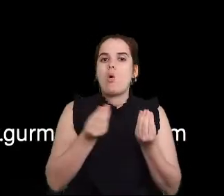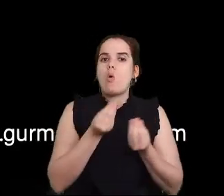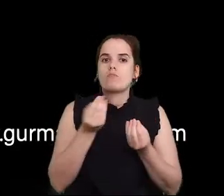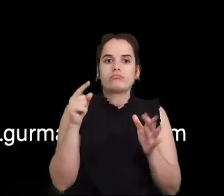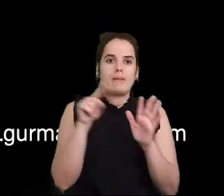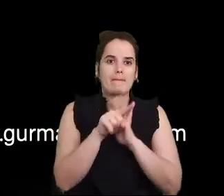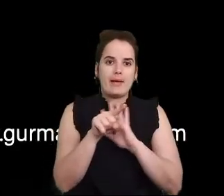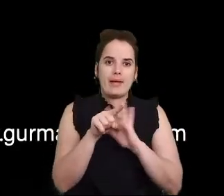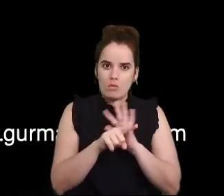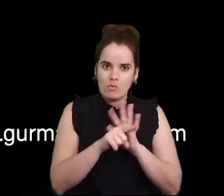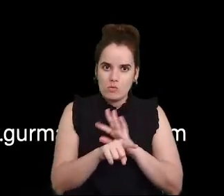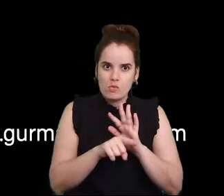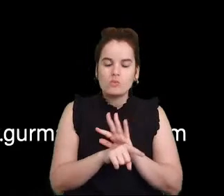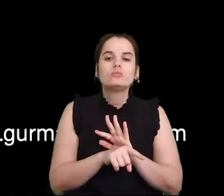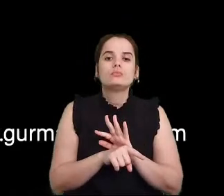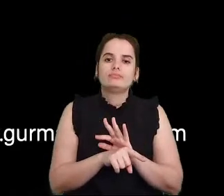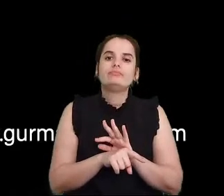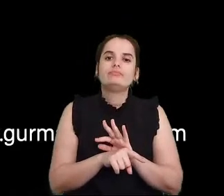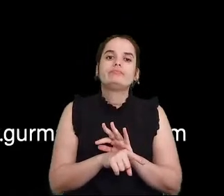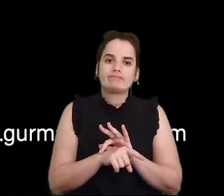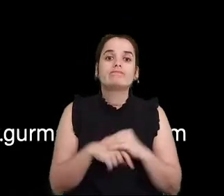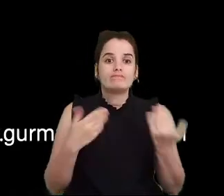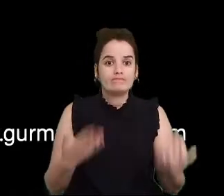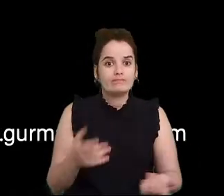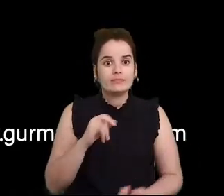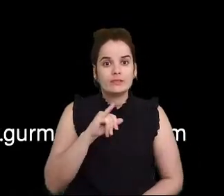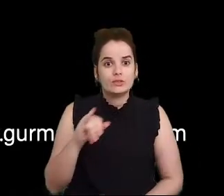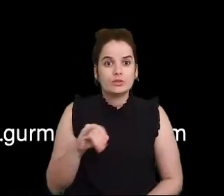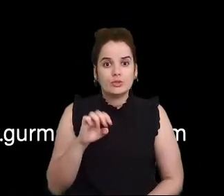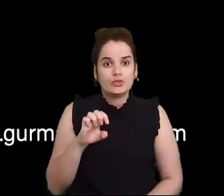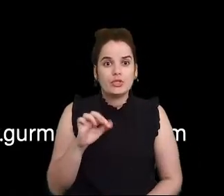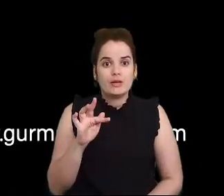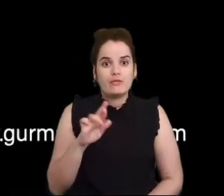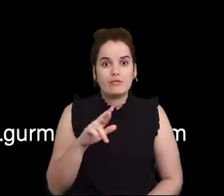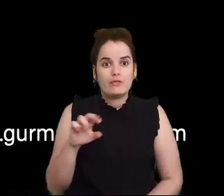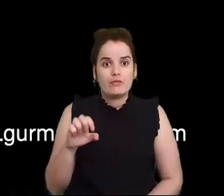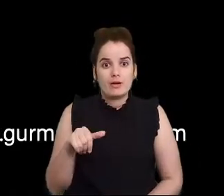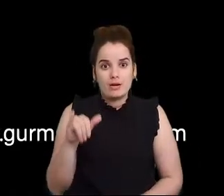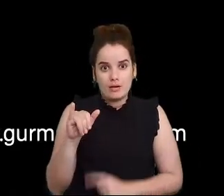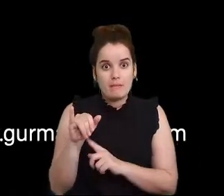question to the audience, which is, how can our tools help us ask